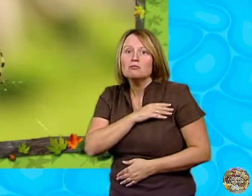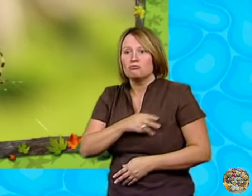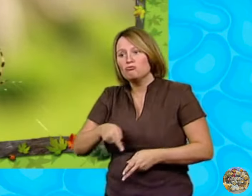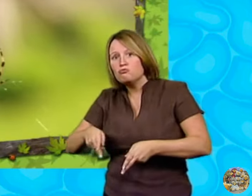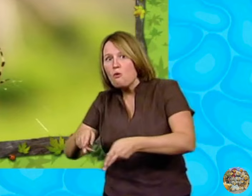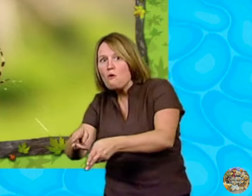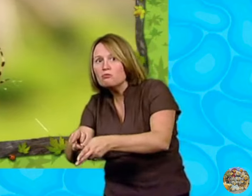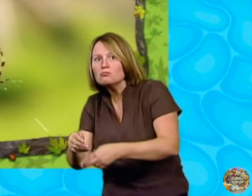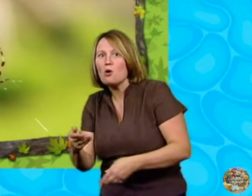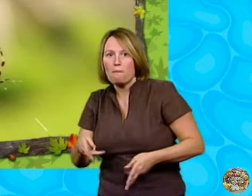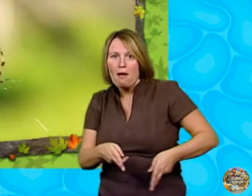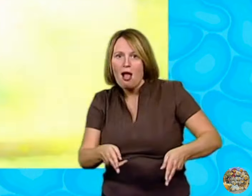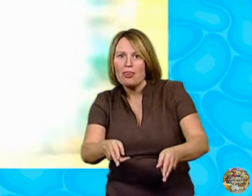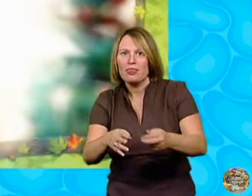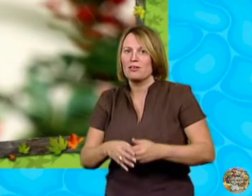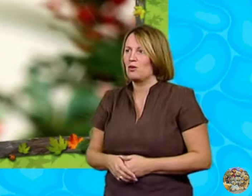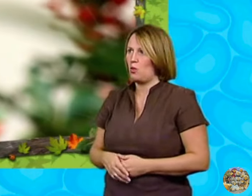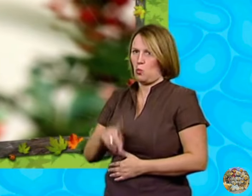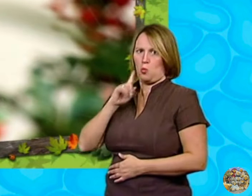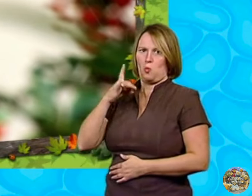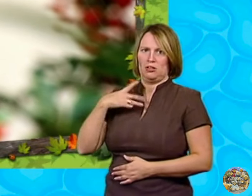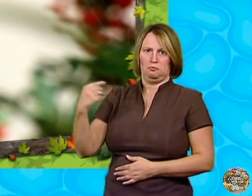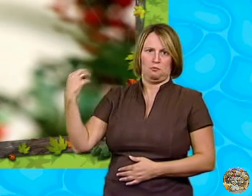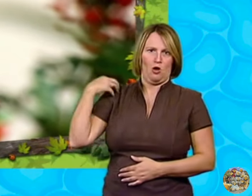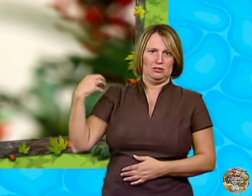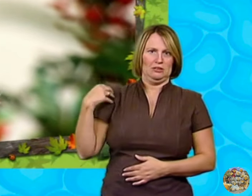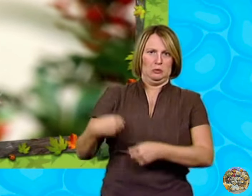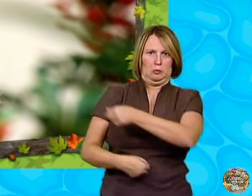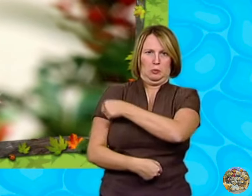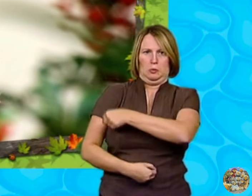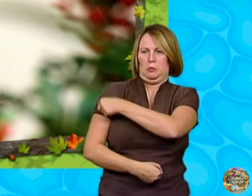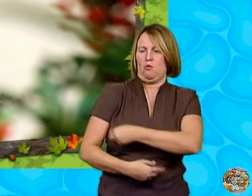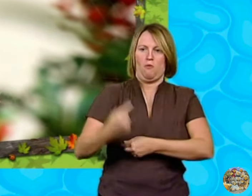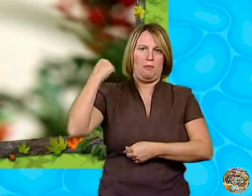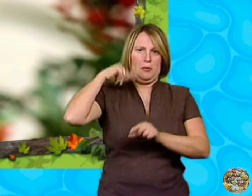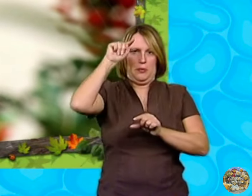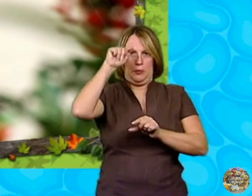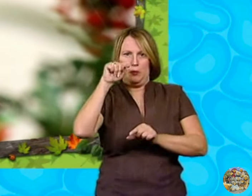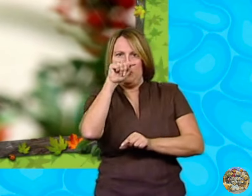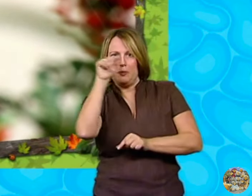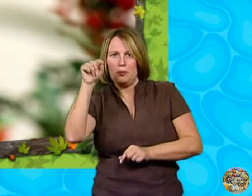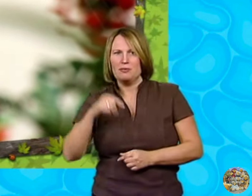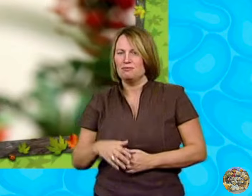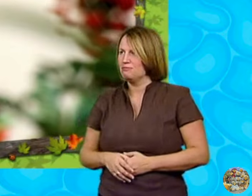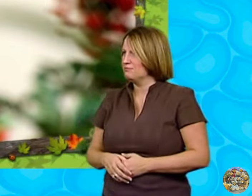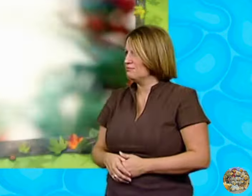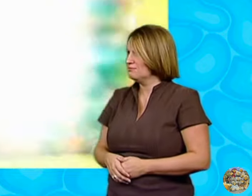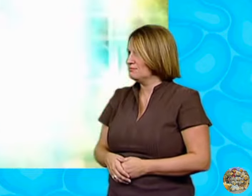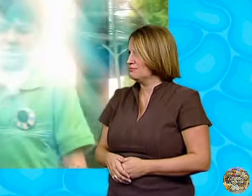and paths. And look for the white spots in the shape of a cross on their